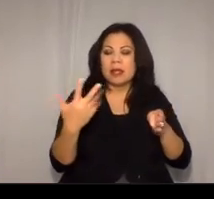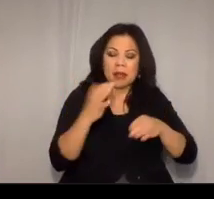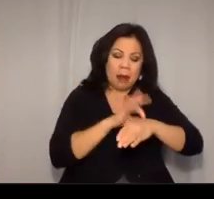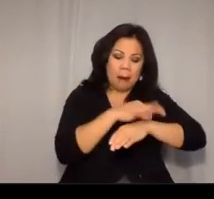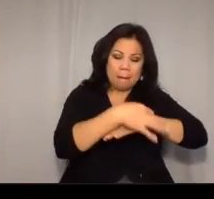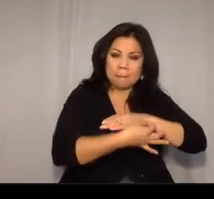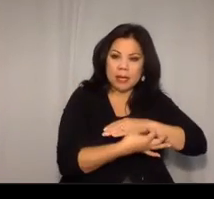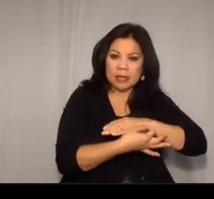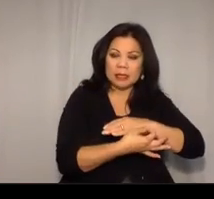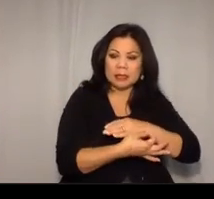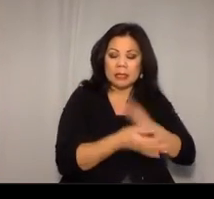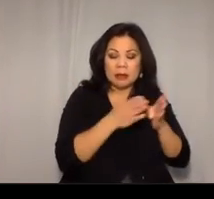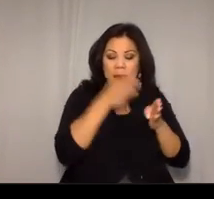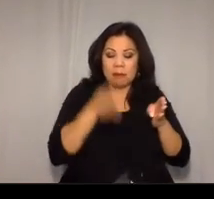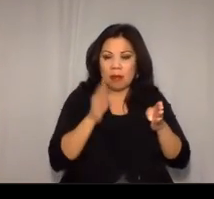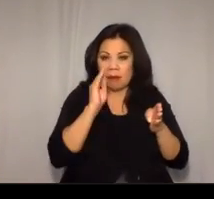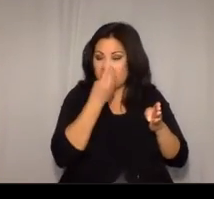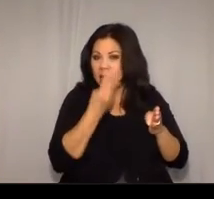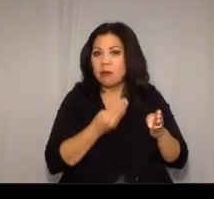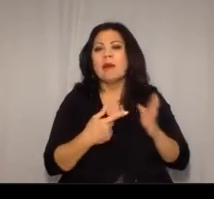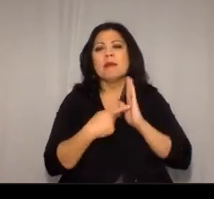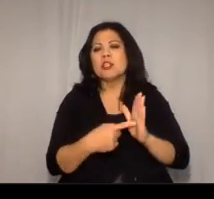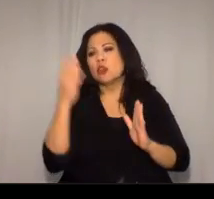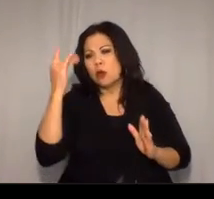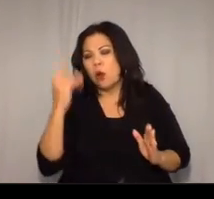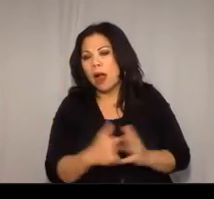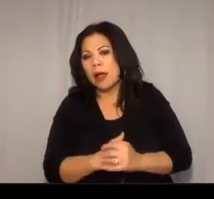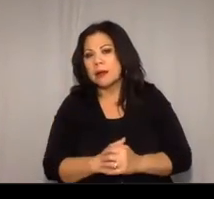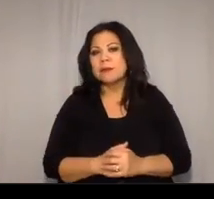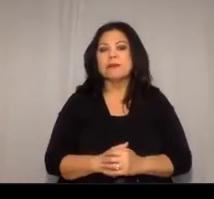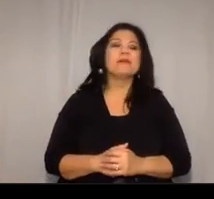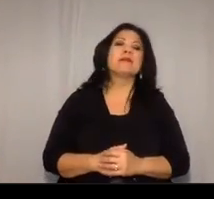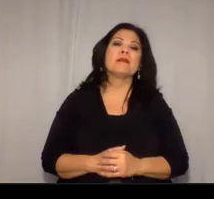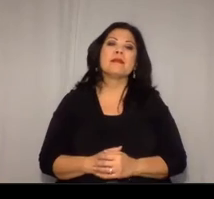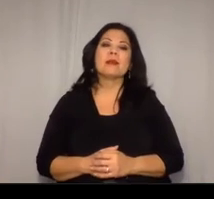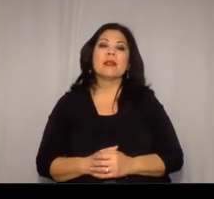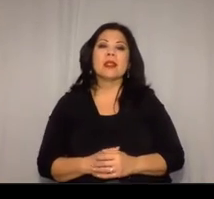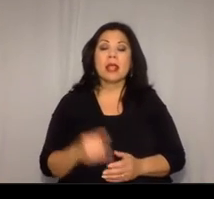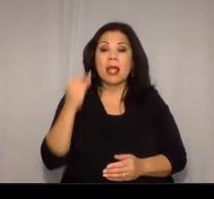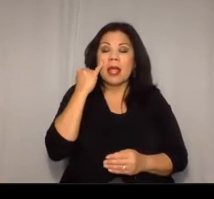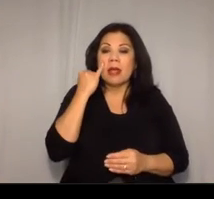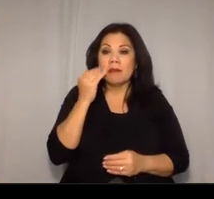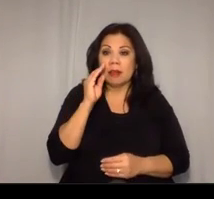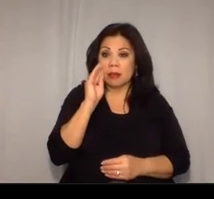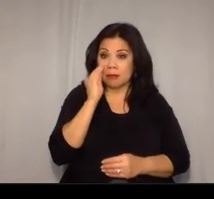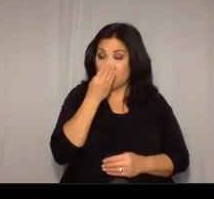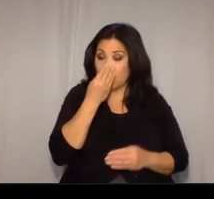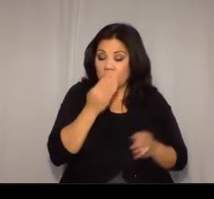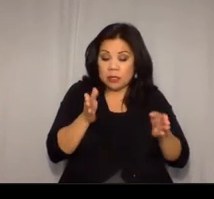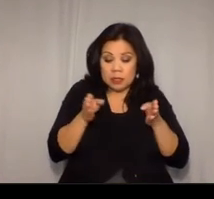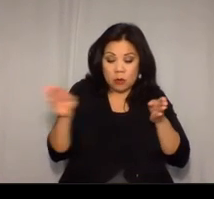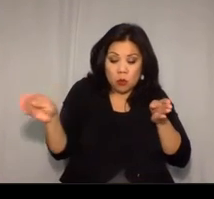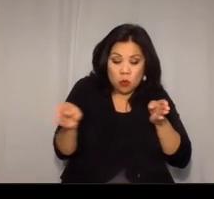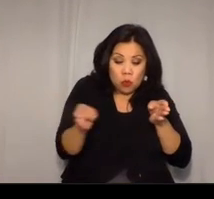but I'm going to show you why you want to put the beads in between. If you go ahead and put your flowers right next to each other, look